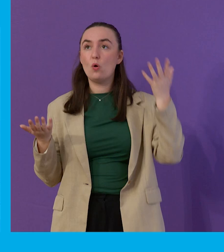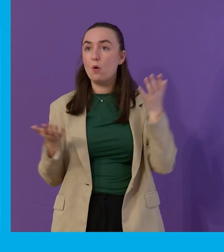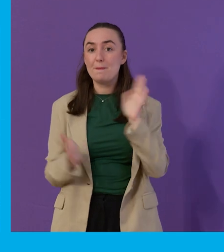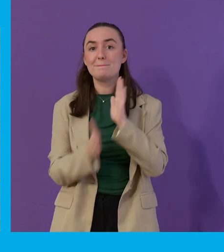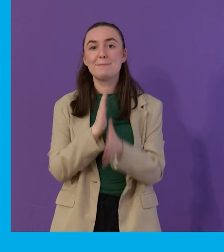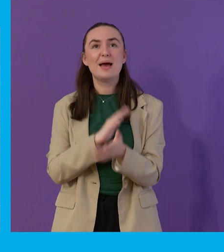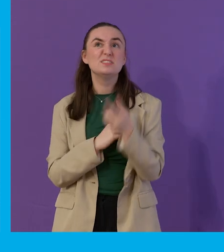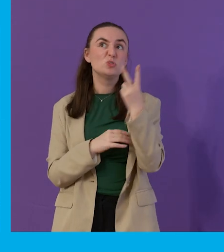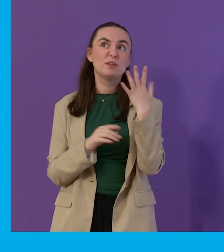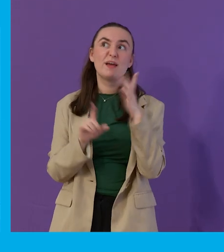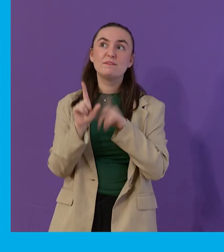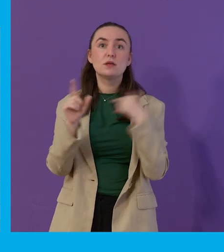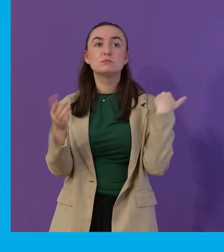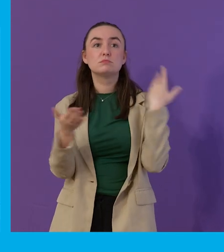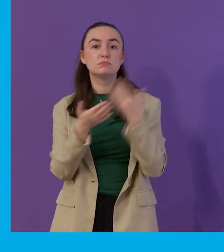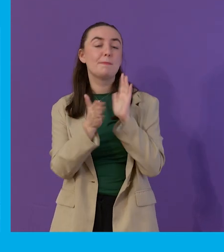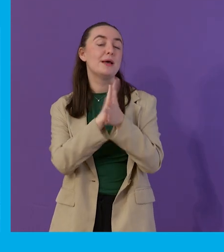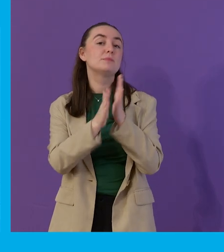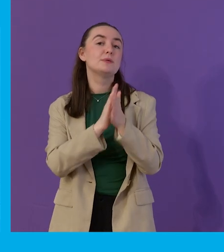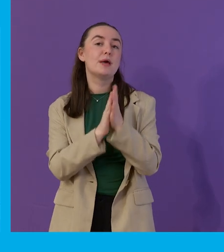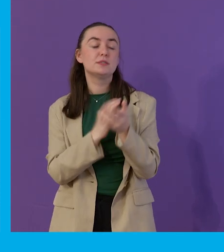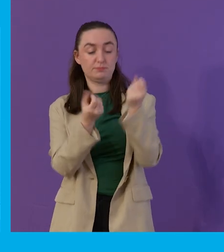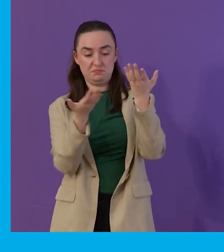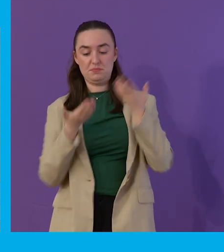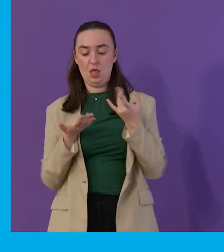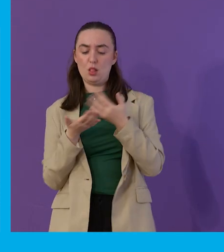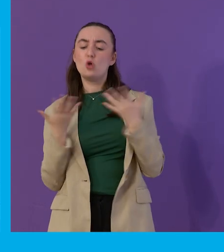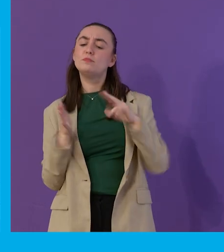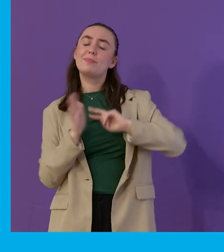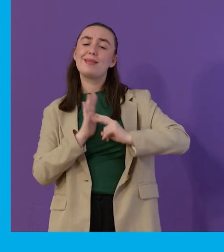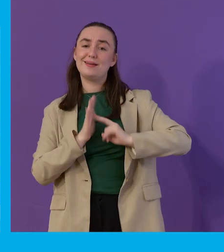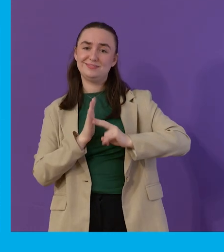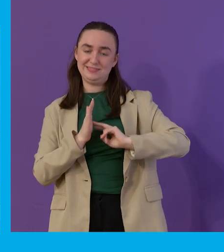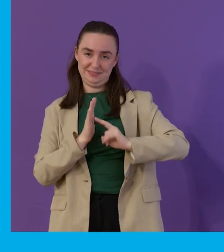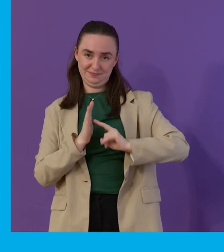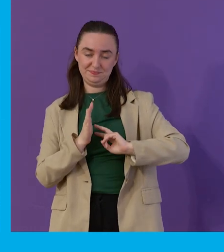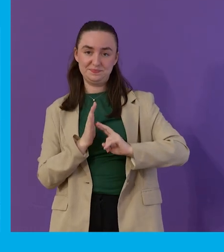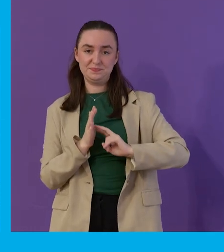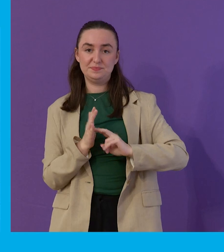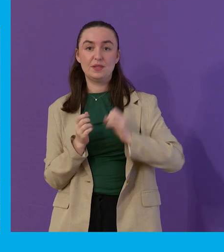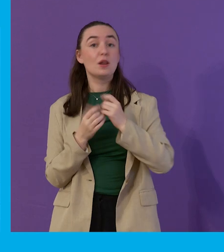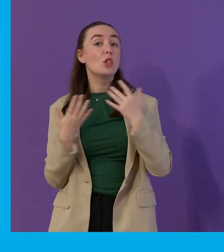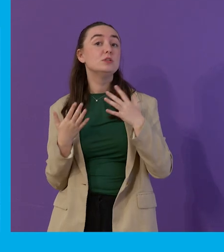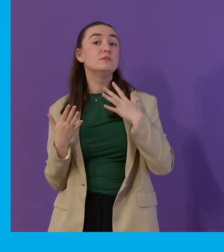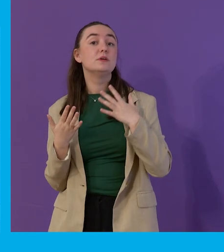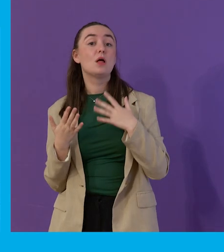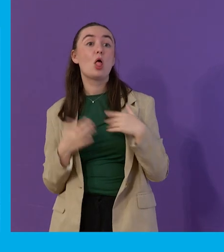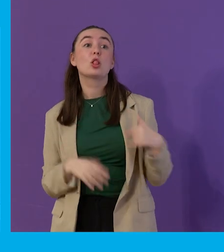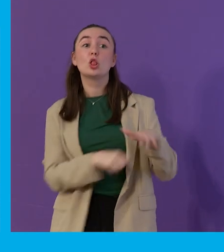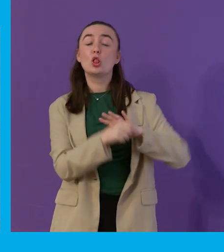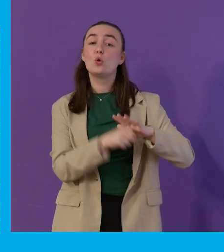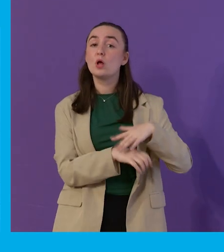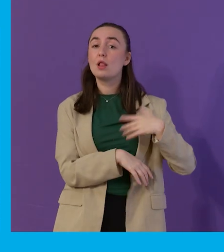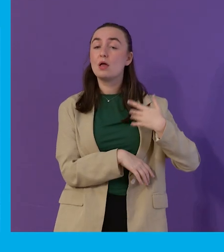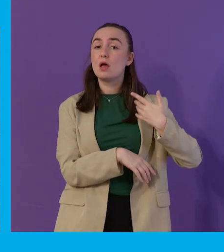last 25 years of the parliament. There's a lot of plans and requirements for local authority to do things.